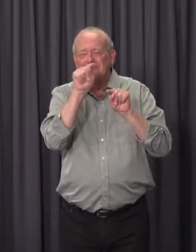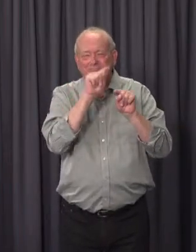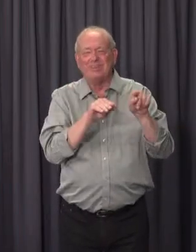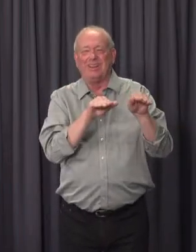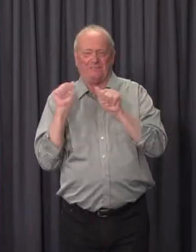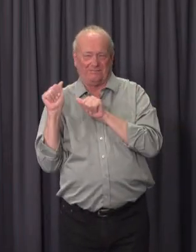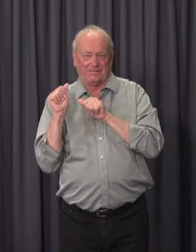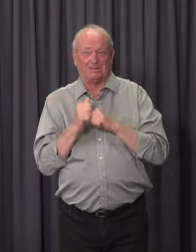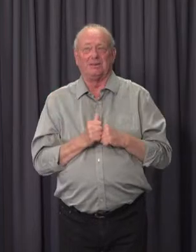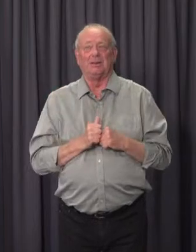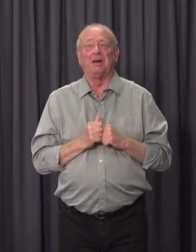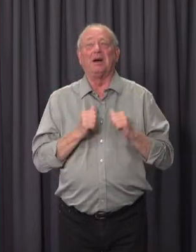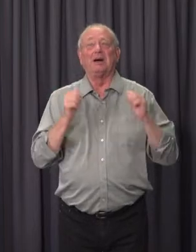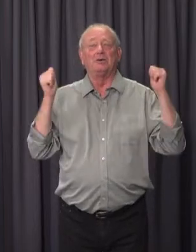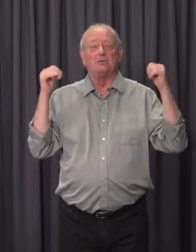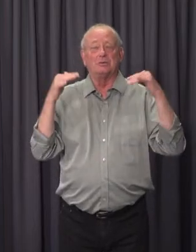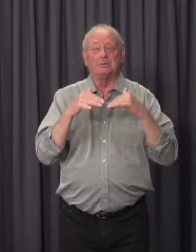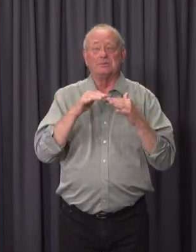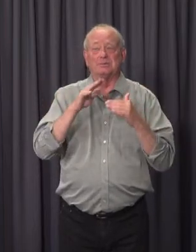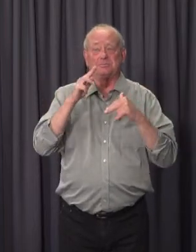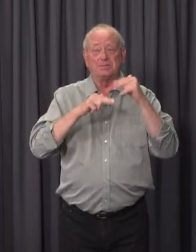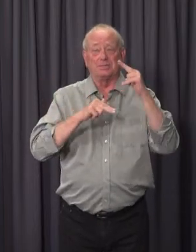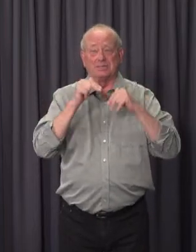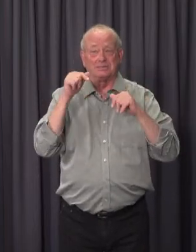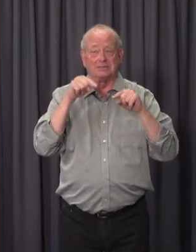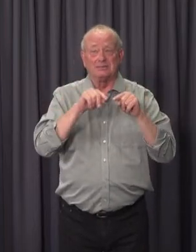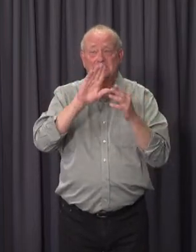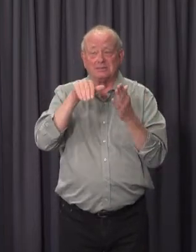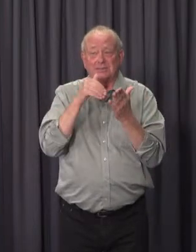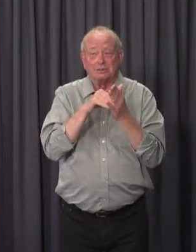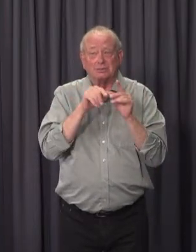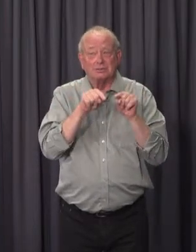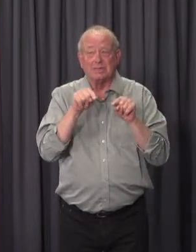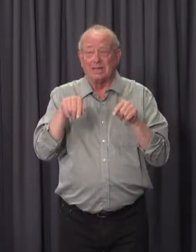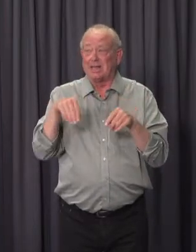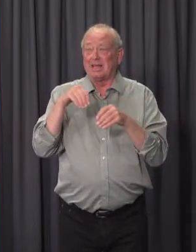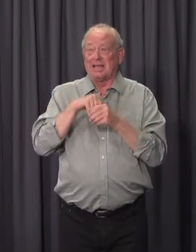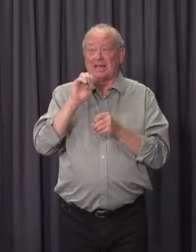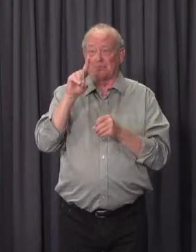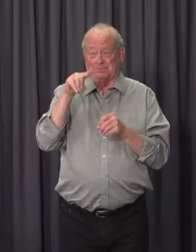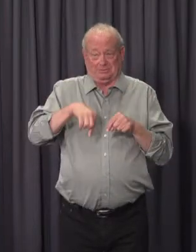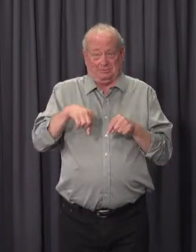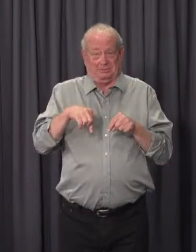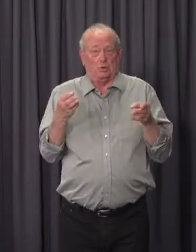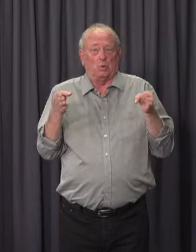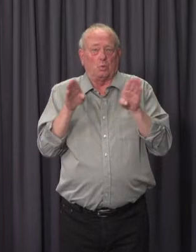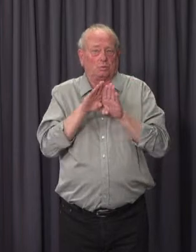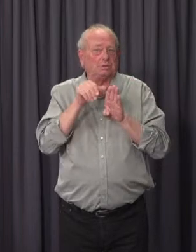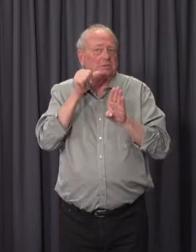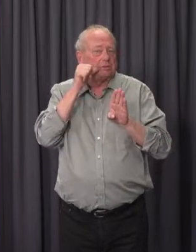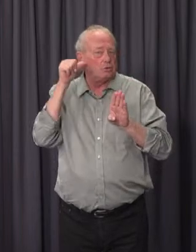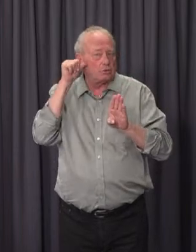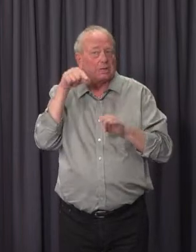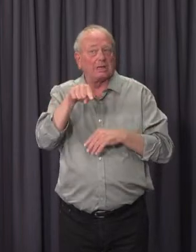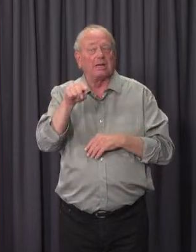ceasing operations this afternoon. For up-to-date information on reception centre locations, please visit